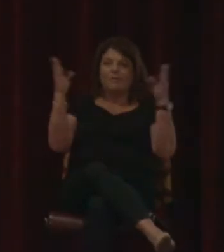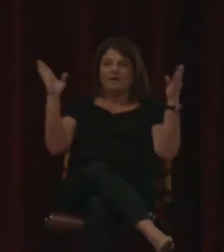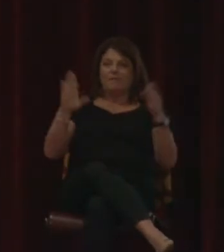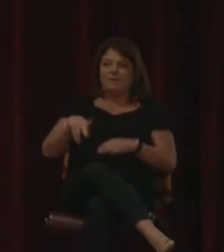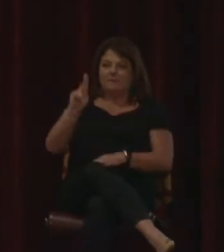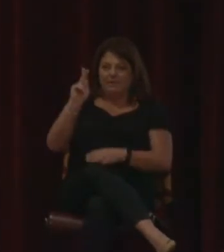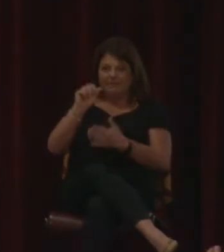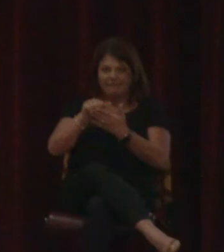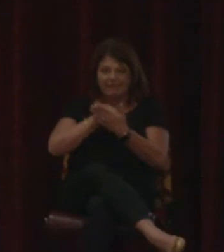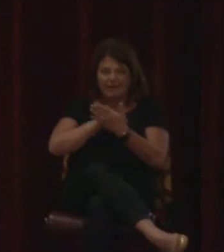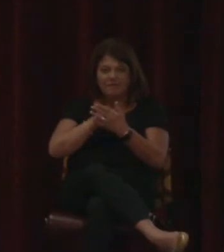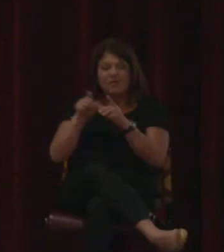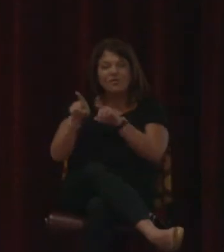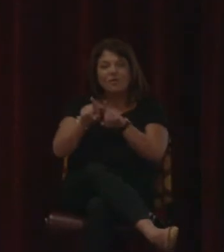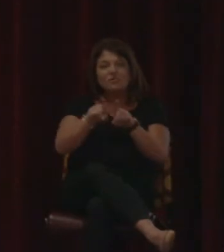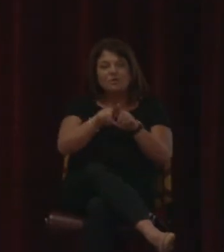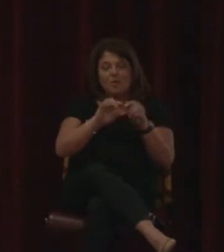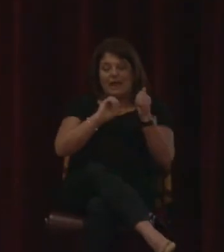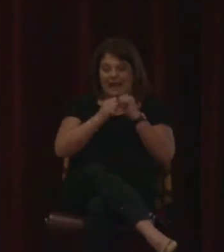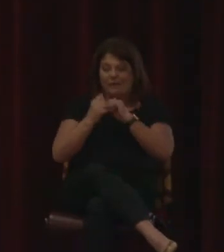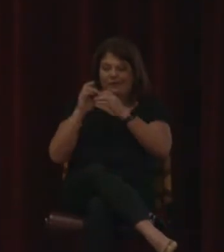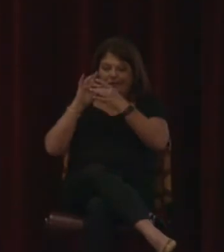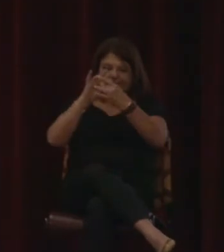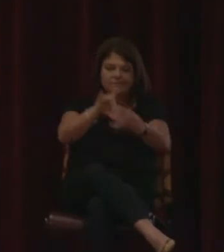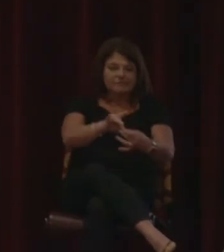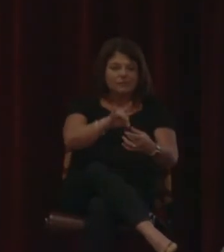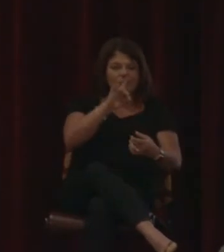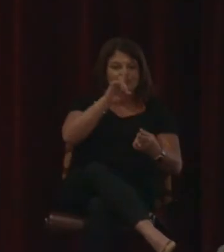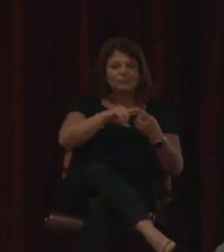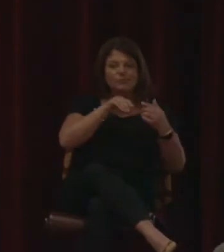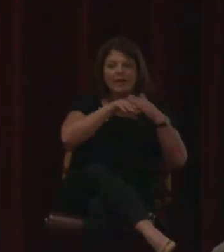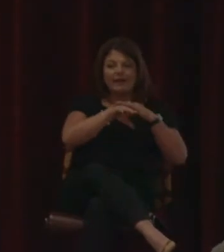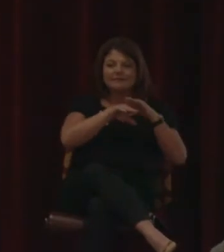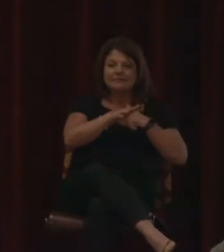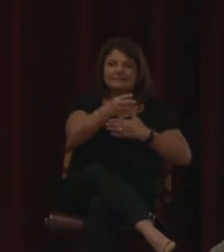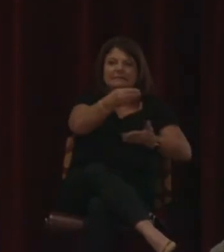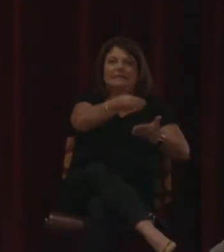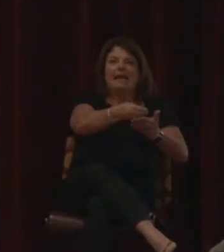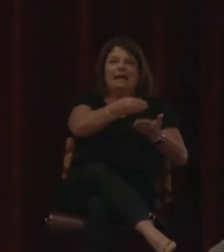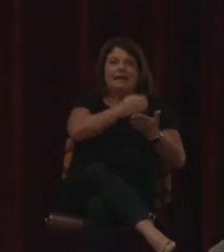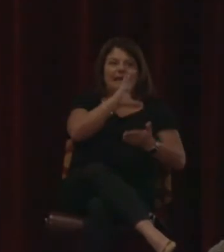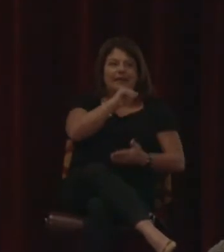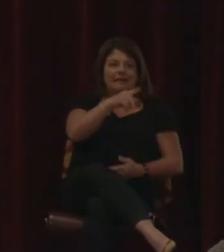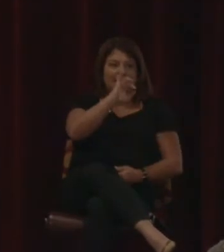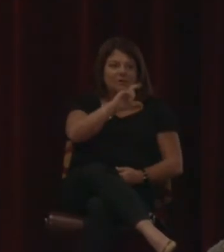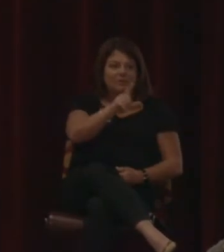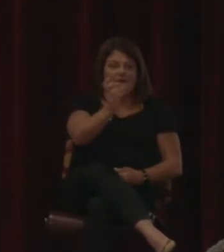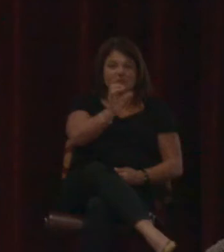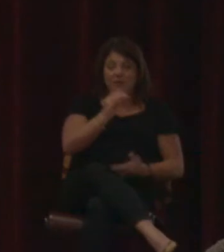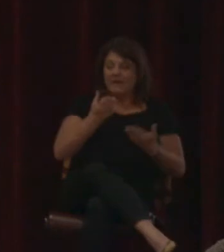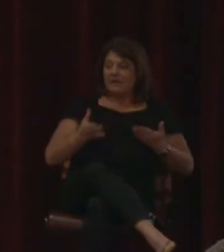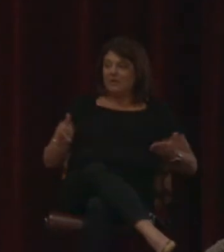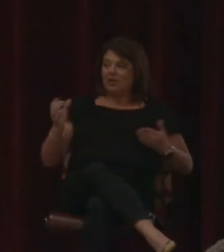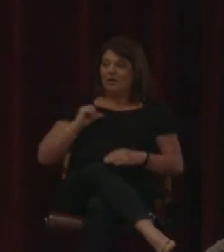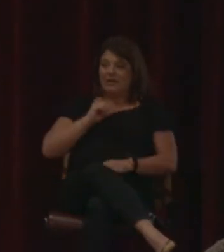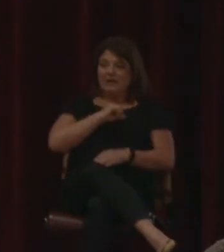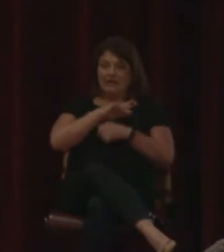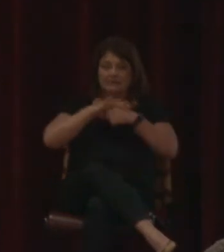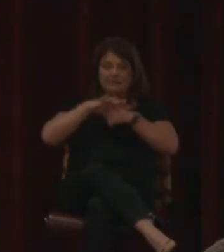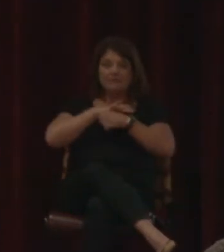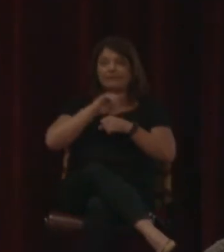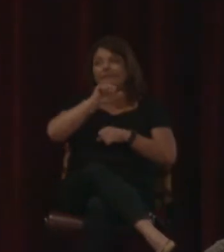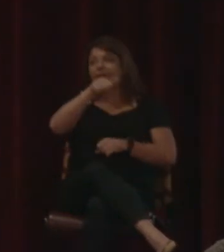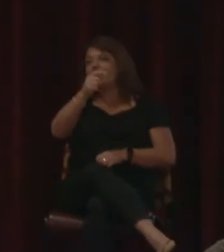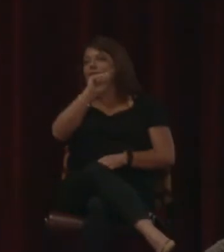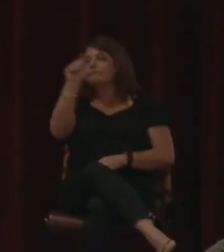from there, how it then expands to accessing capital as well. So here in the city of Atlanta, as well as other cities around